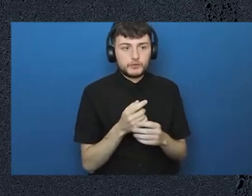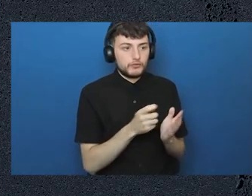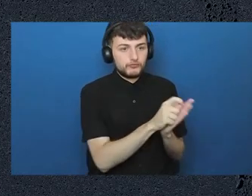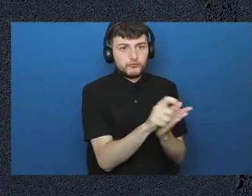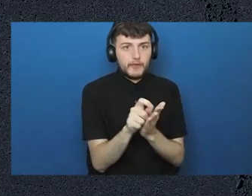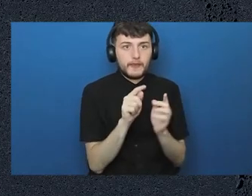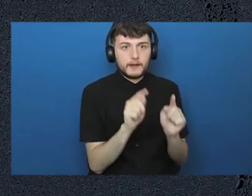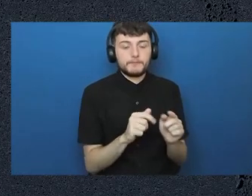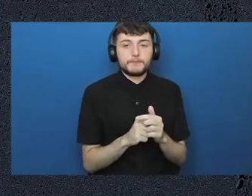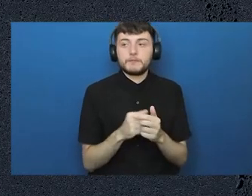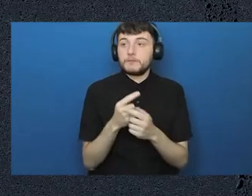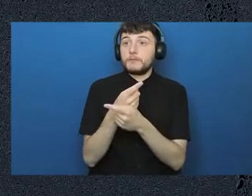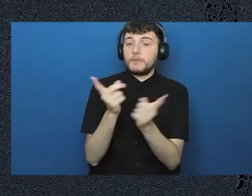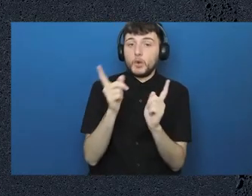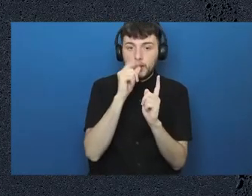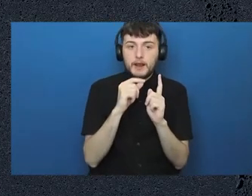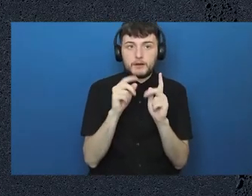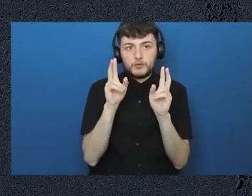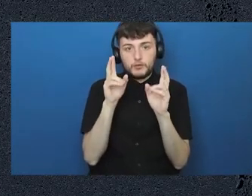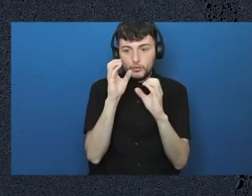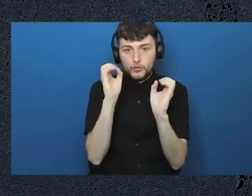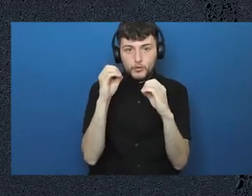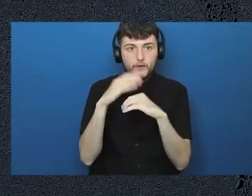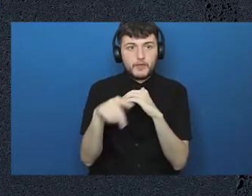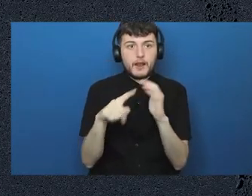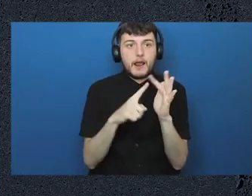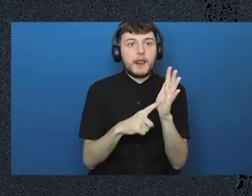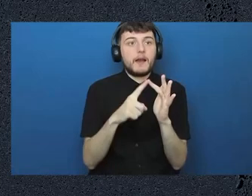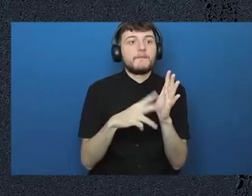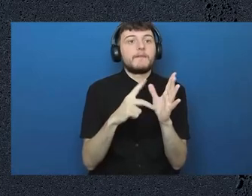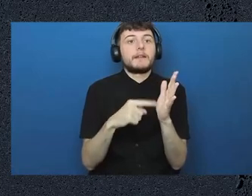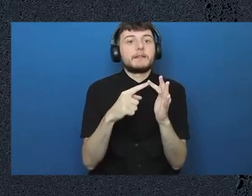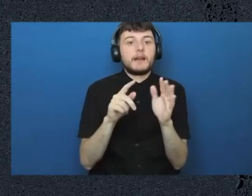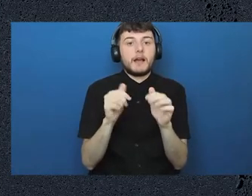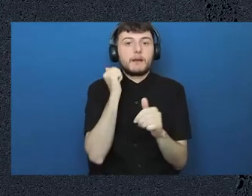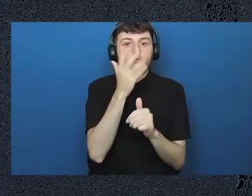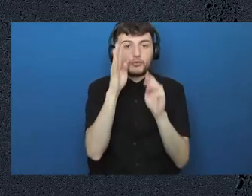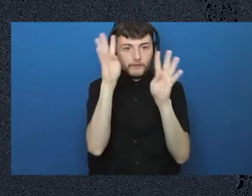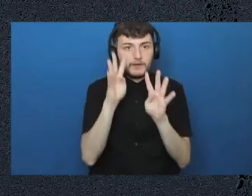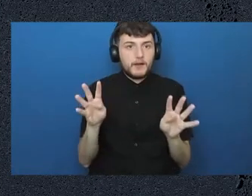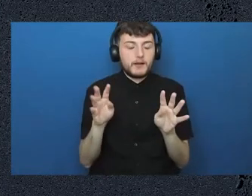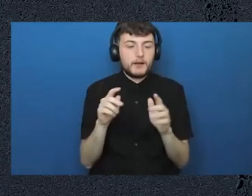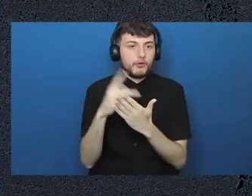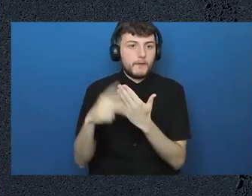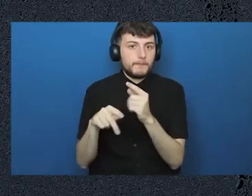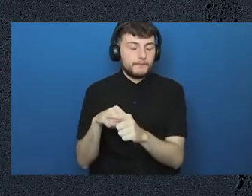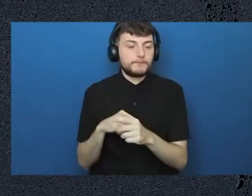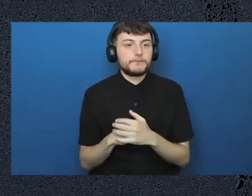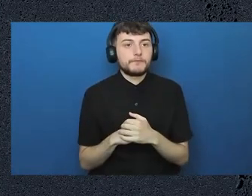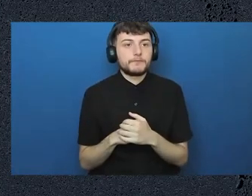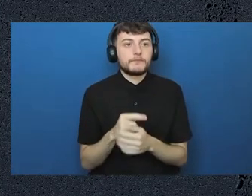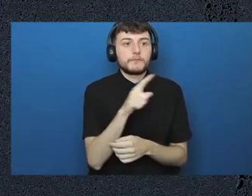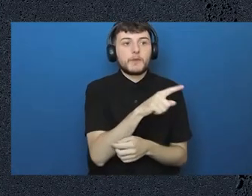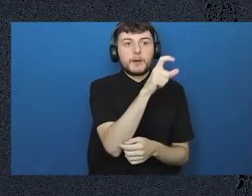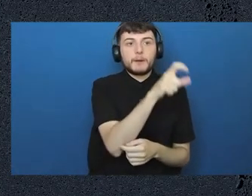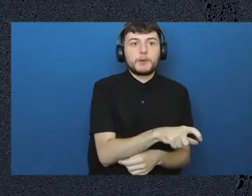Google, and yes, we have another question here. Thank you. Please. When you said Elevate, I thought, this is the moment for